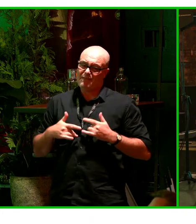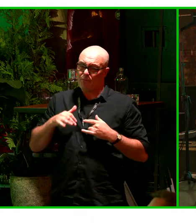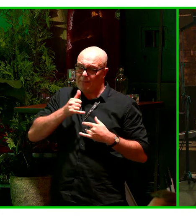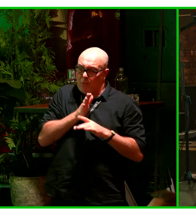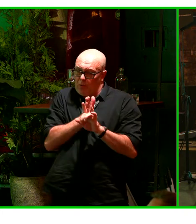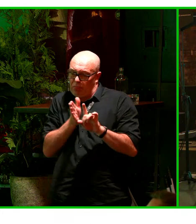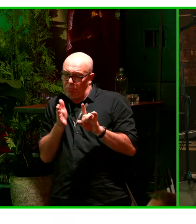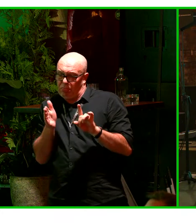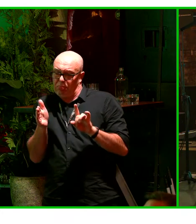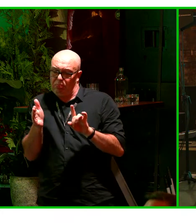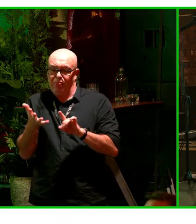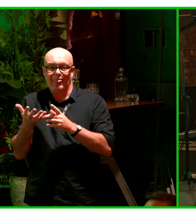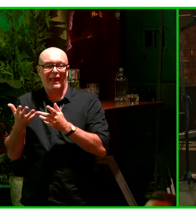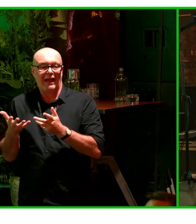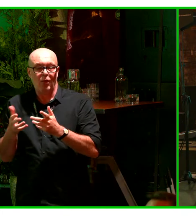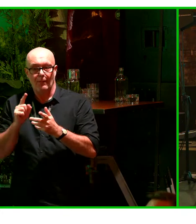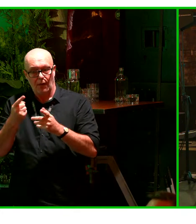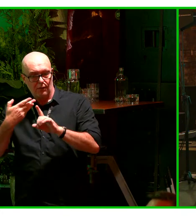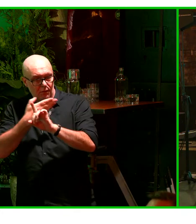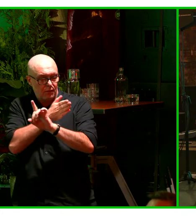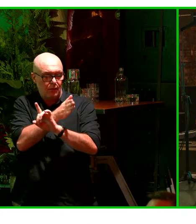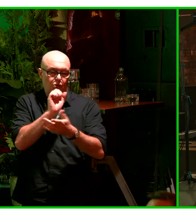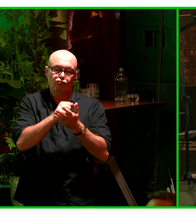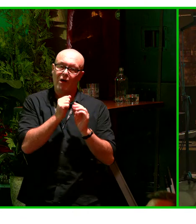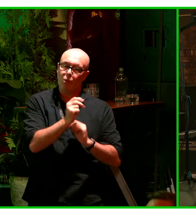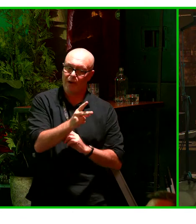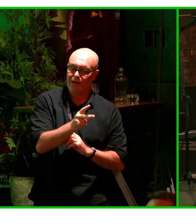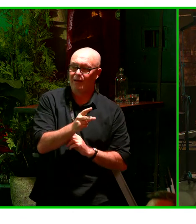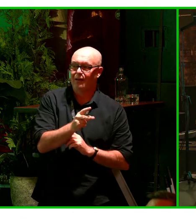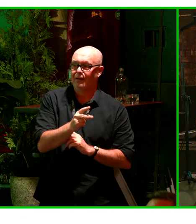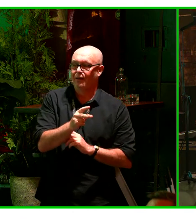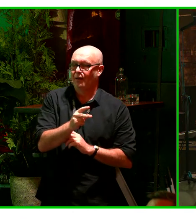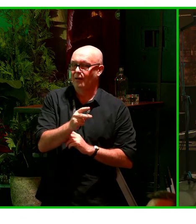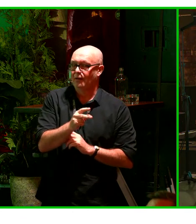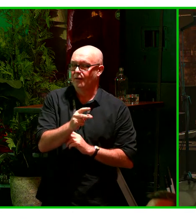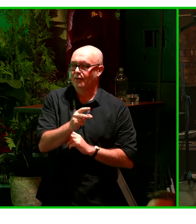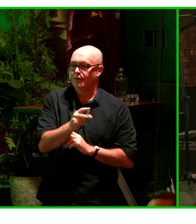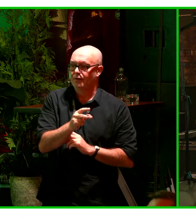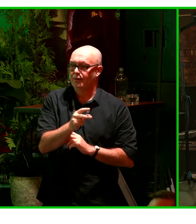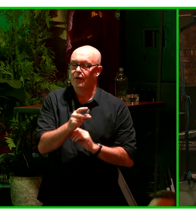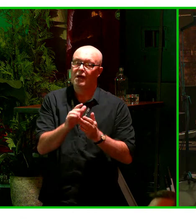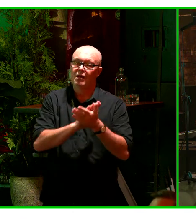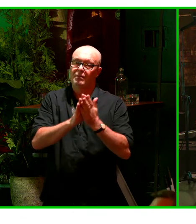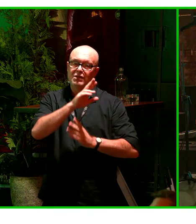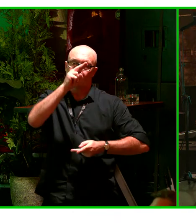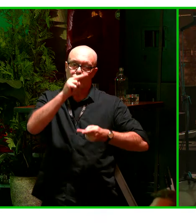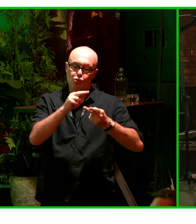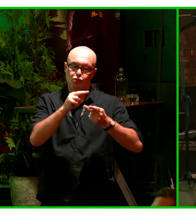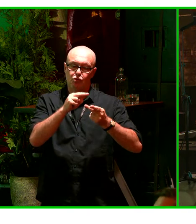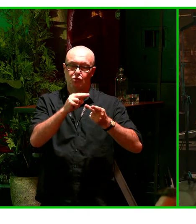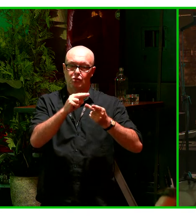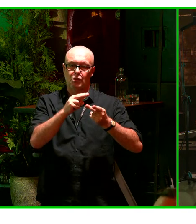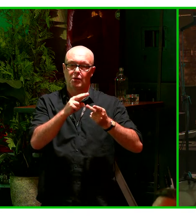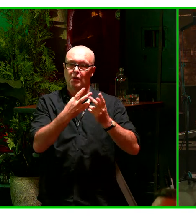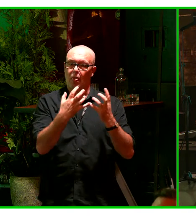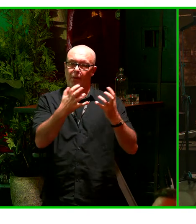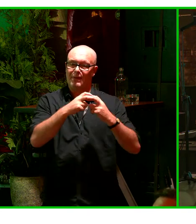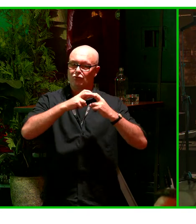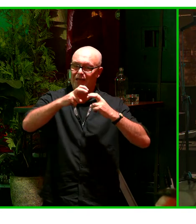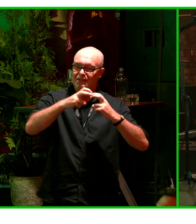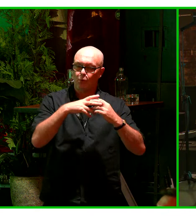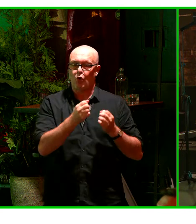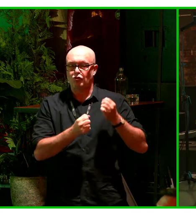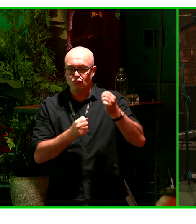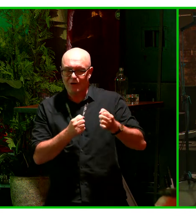degree. There's a right way of doing this, which is to reduce the cost of public transport, of rail,